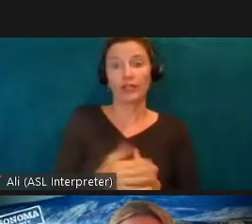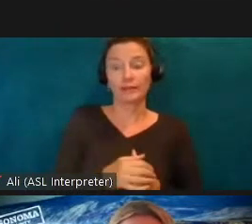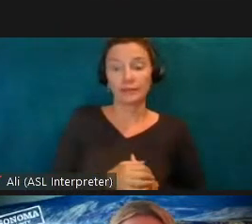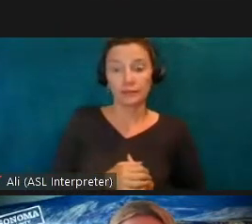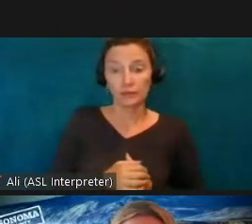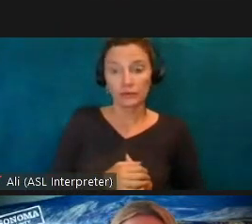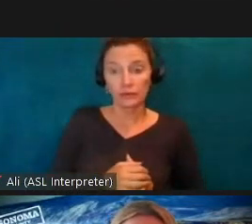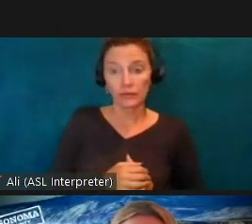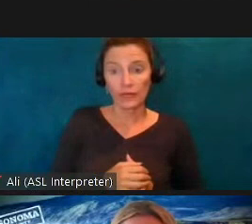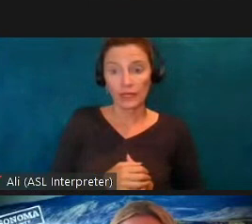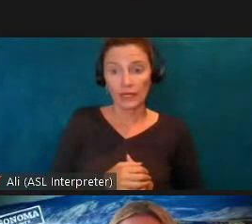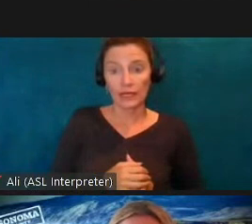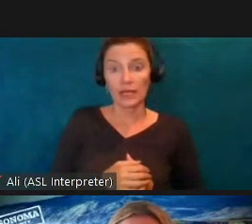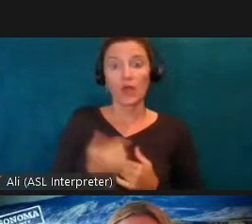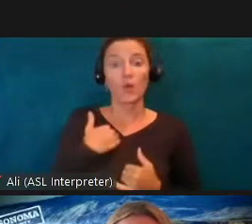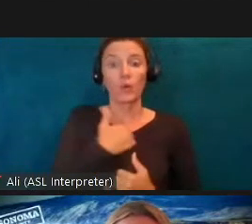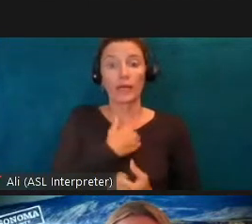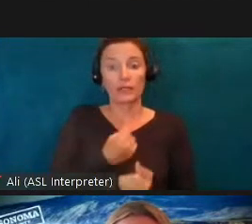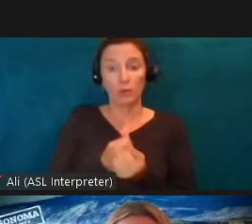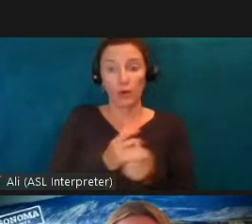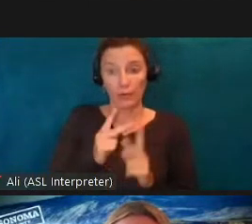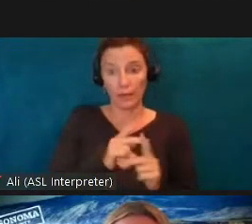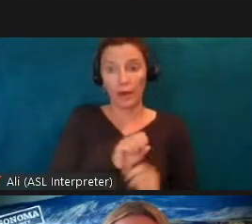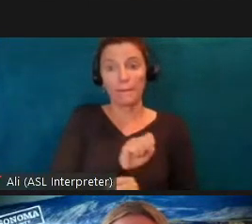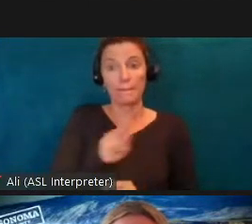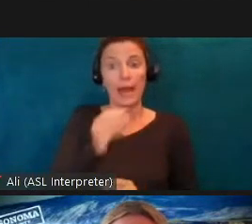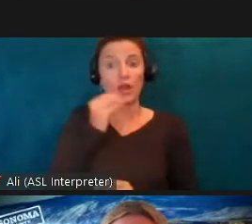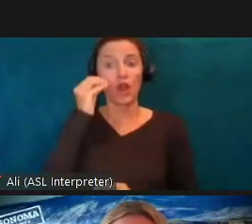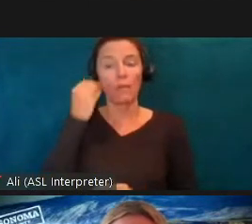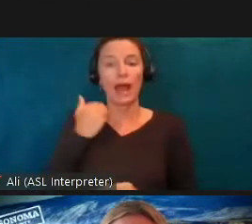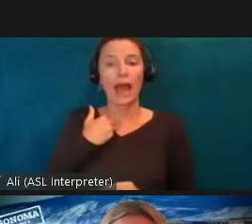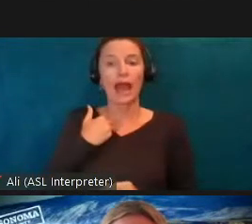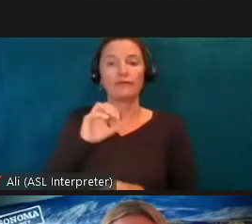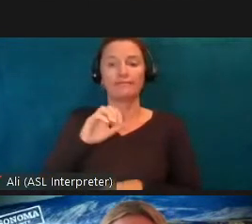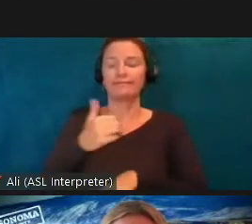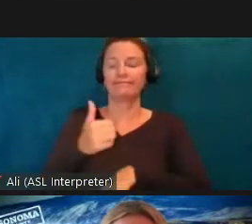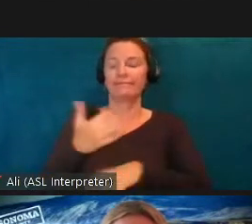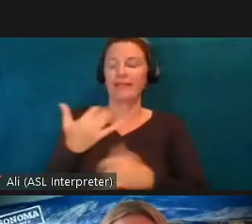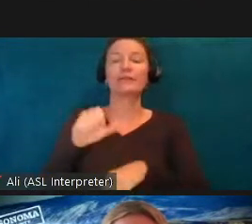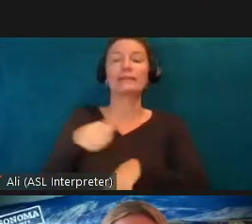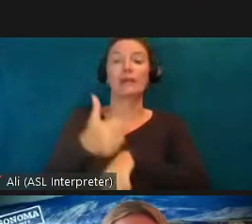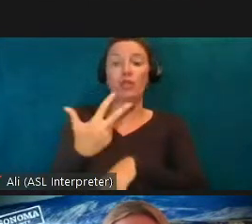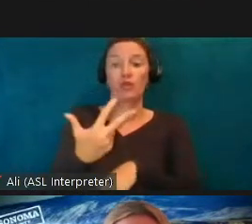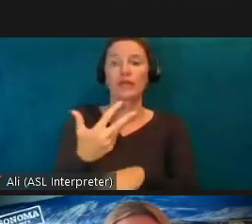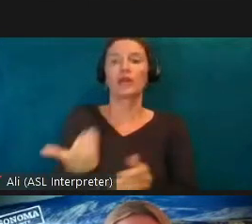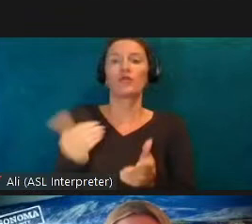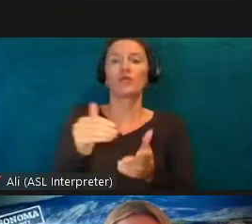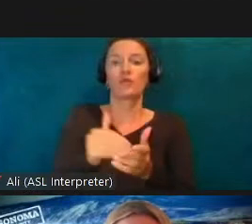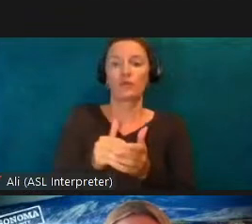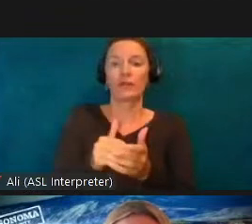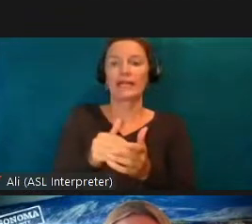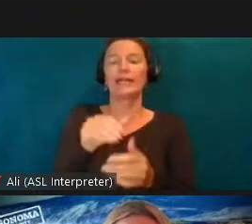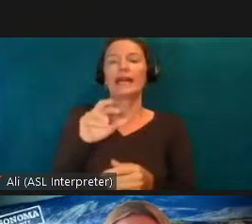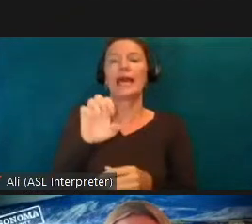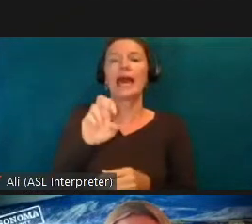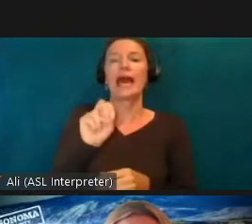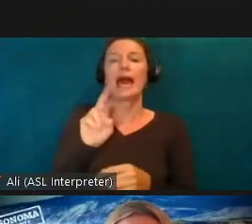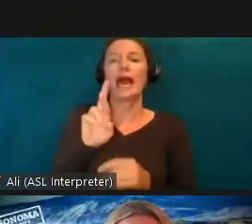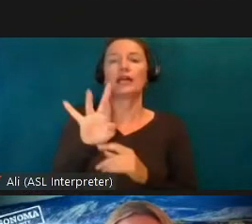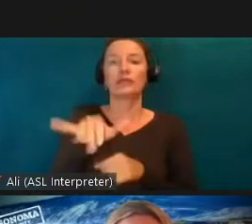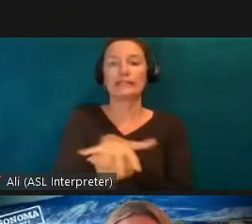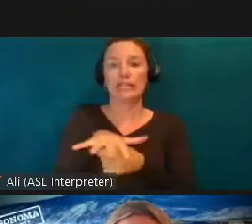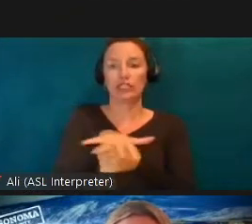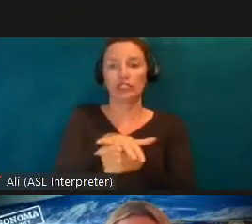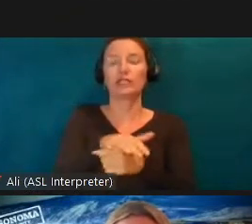at supporting that reentry by operating 3 reentry stations today. All are up and running between the hours of 10 a.m. and 7